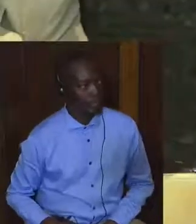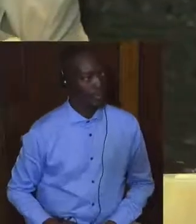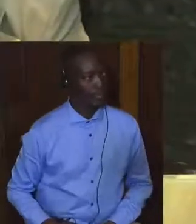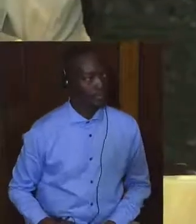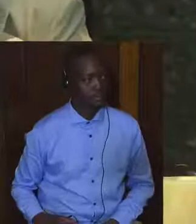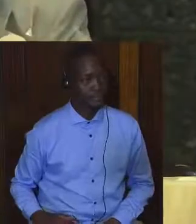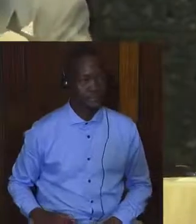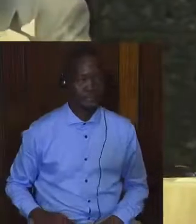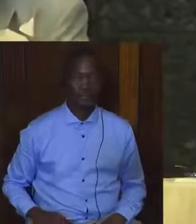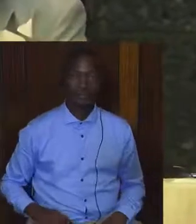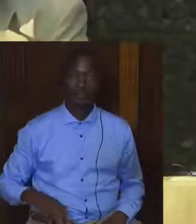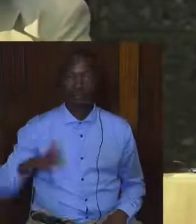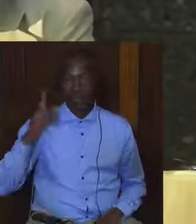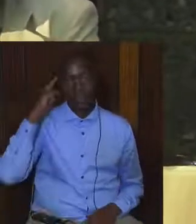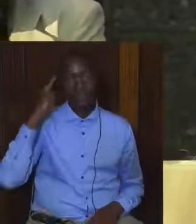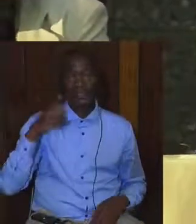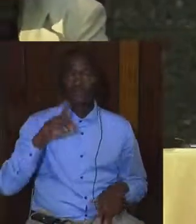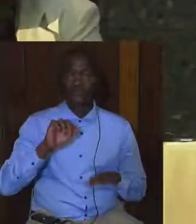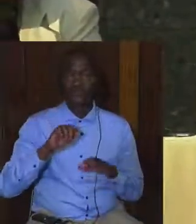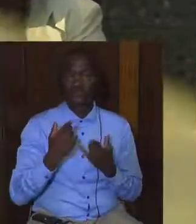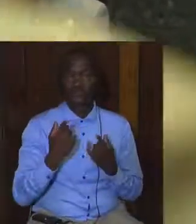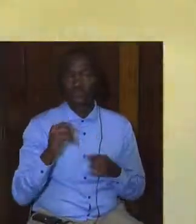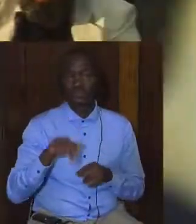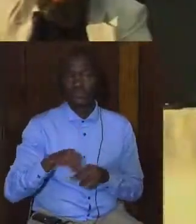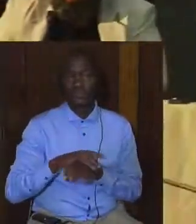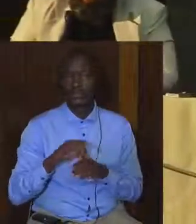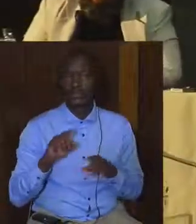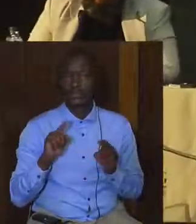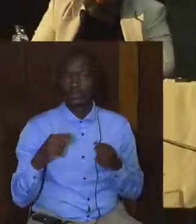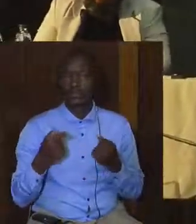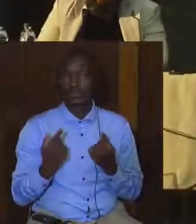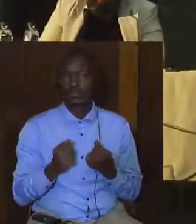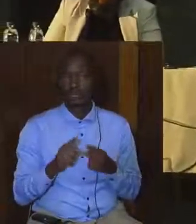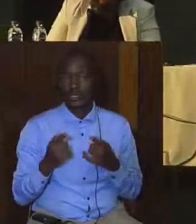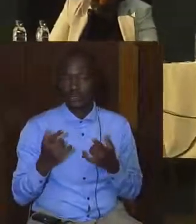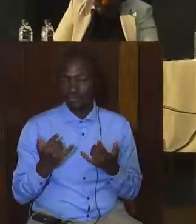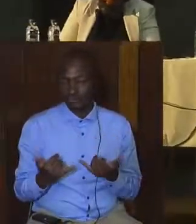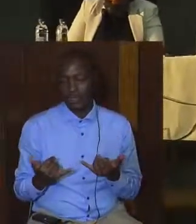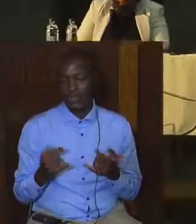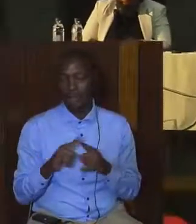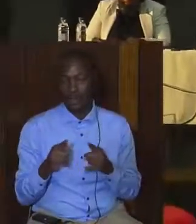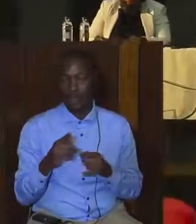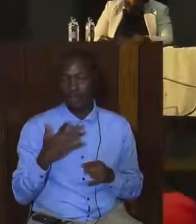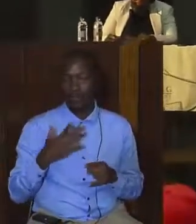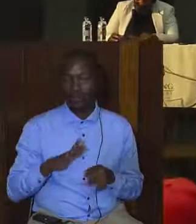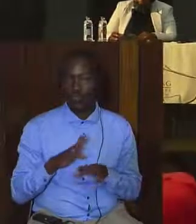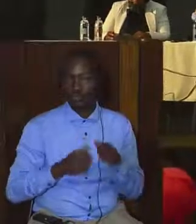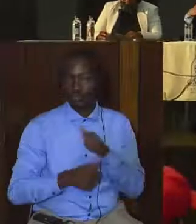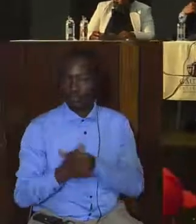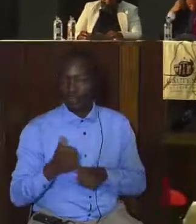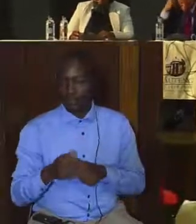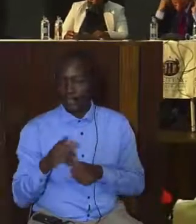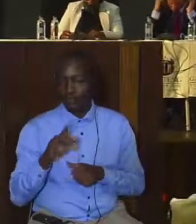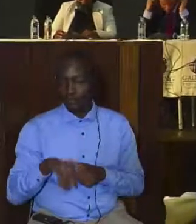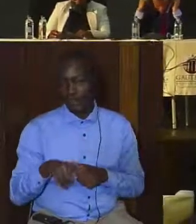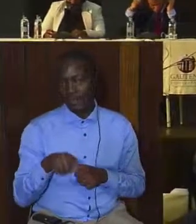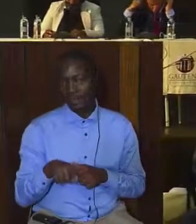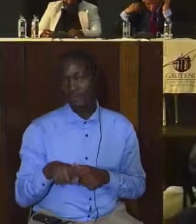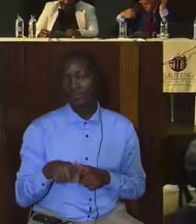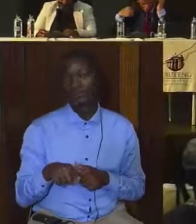I think we will certainly do that. We won't be able to do that today, obviously, but we would want to come back to this